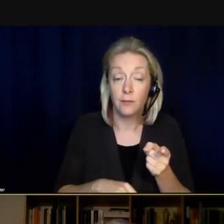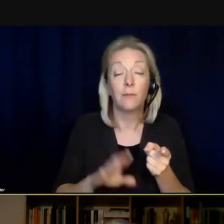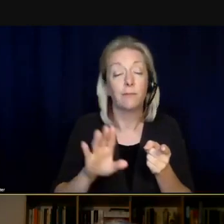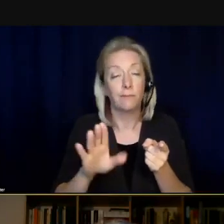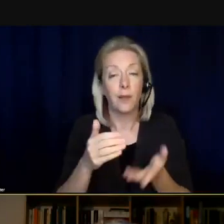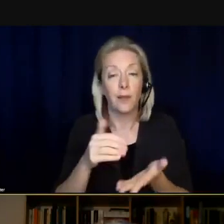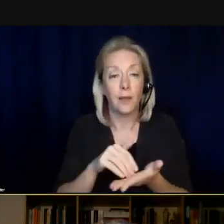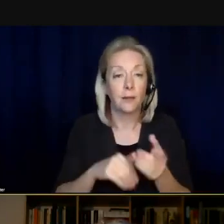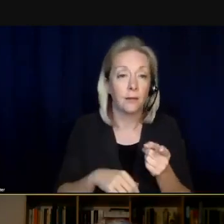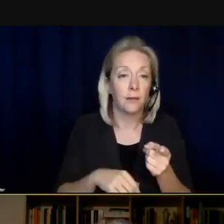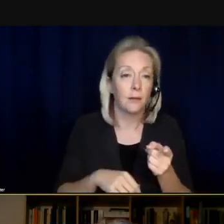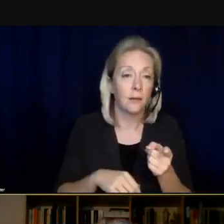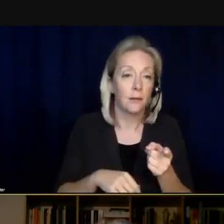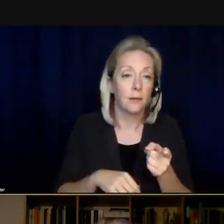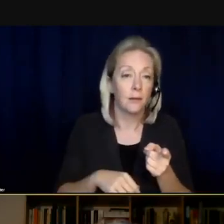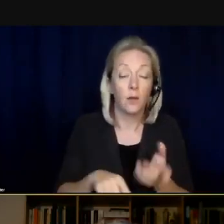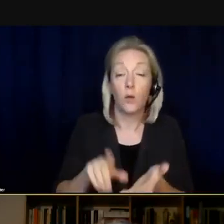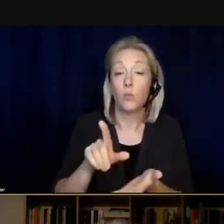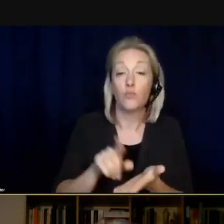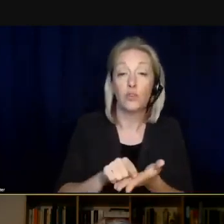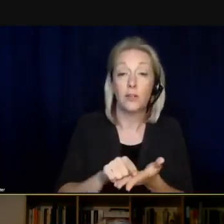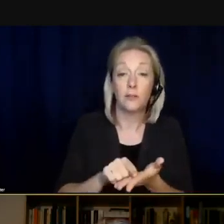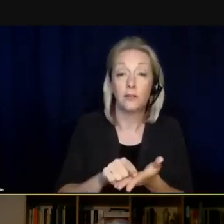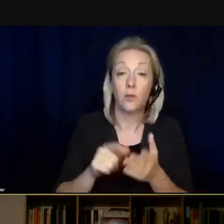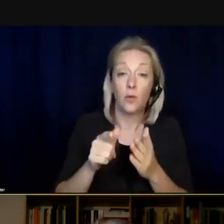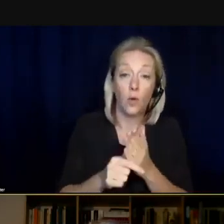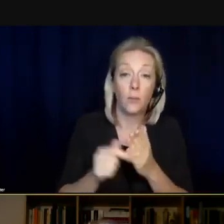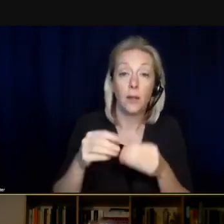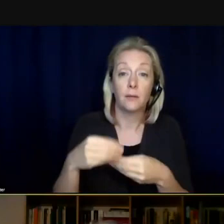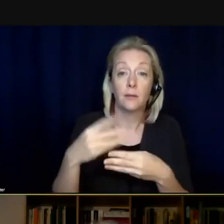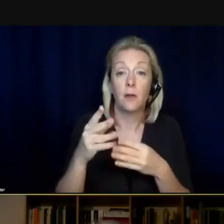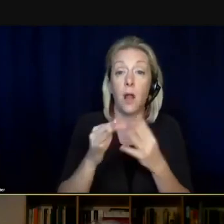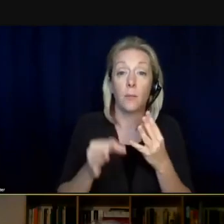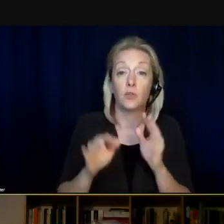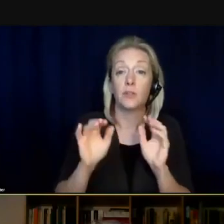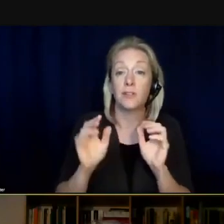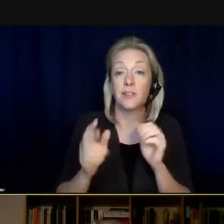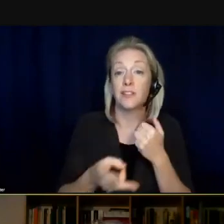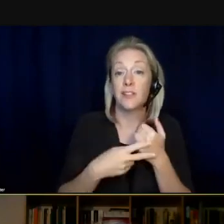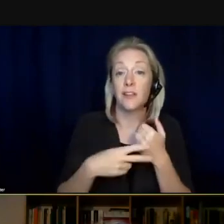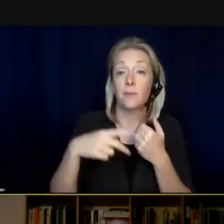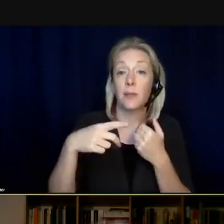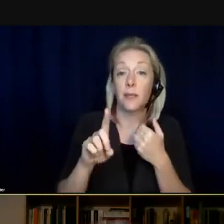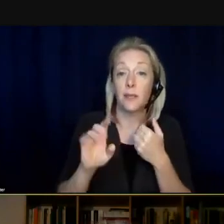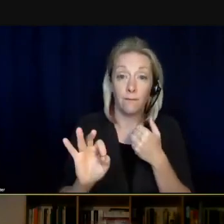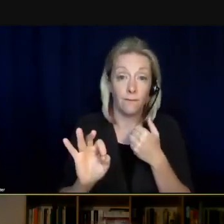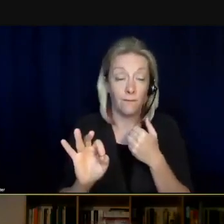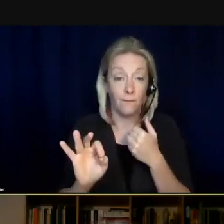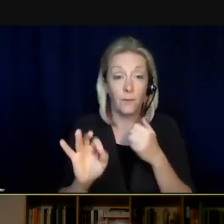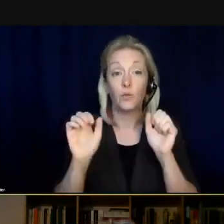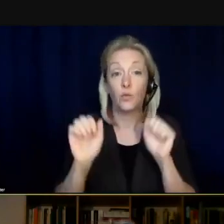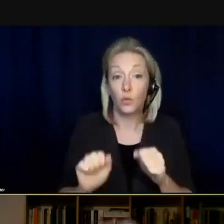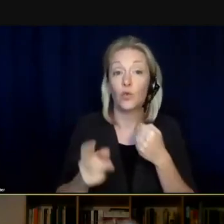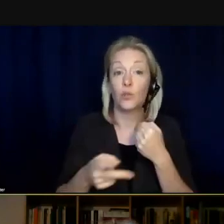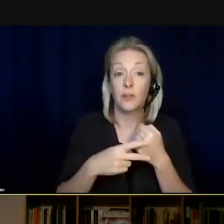again, if you click print, you have the option of saving as a PDF. So you can save as a